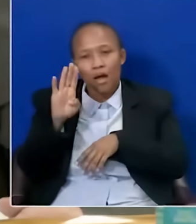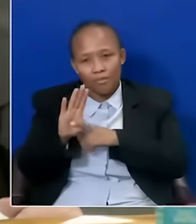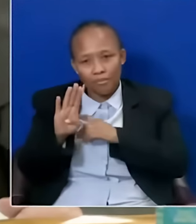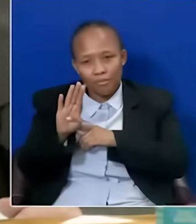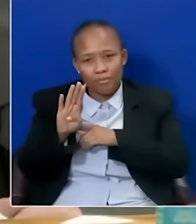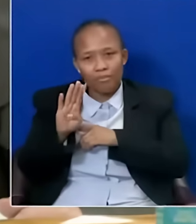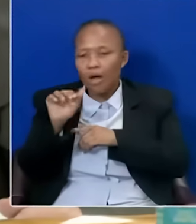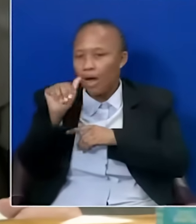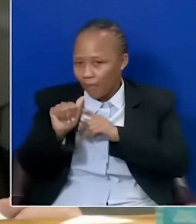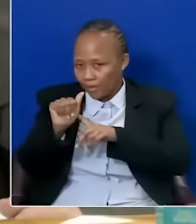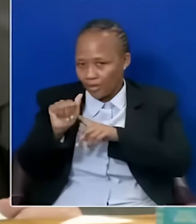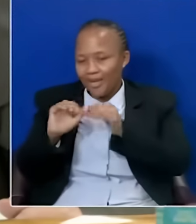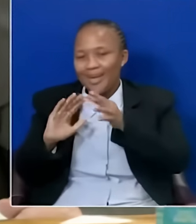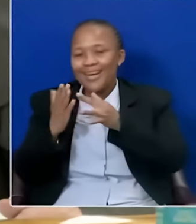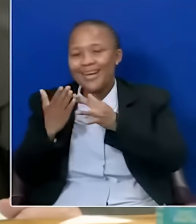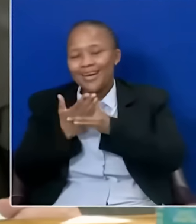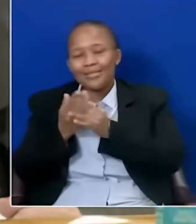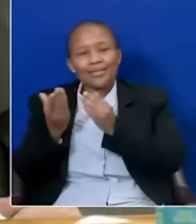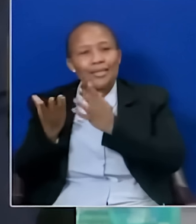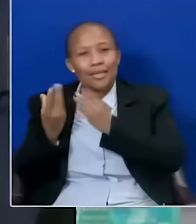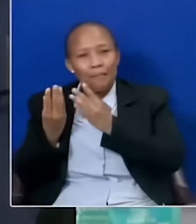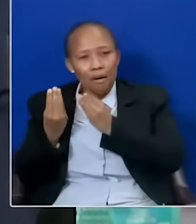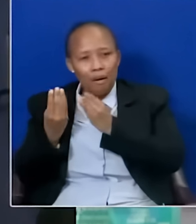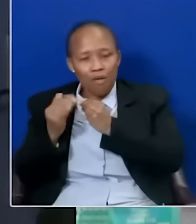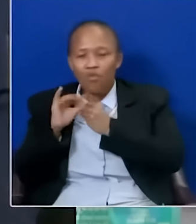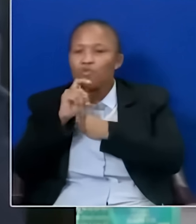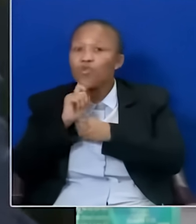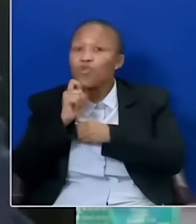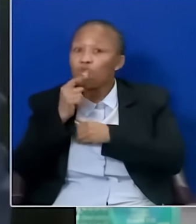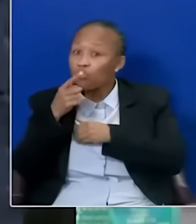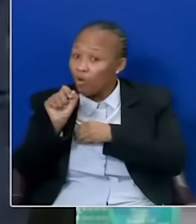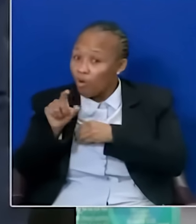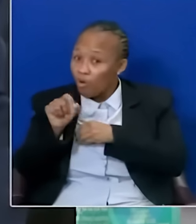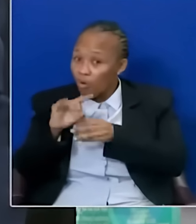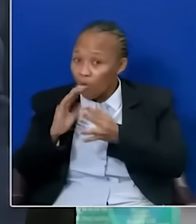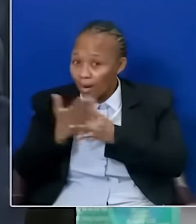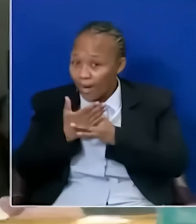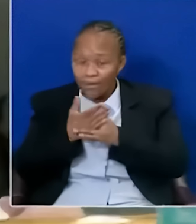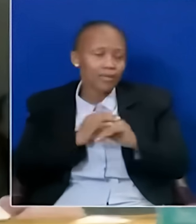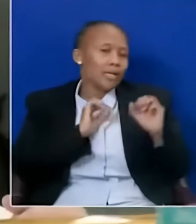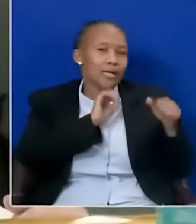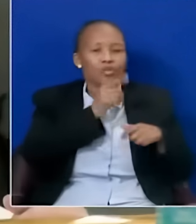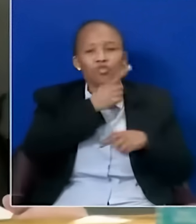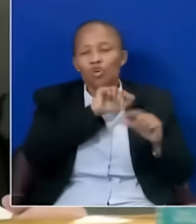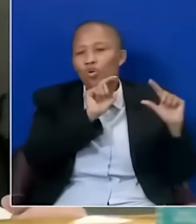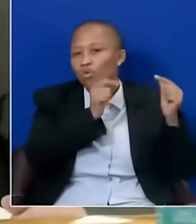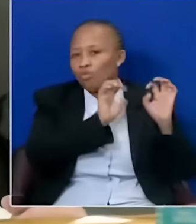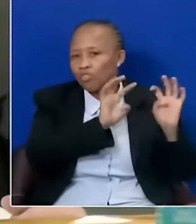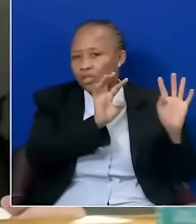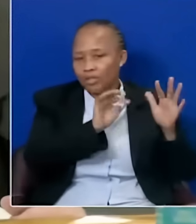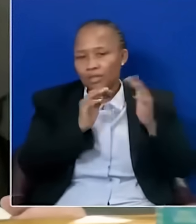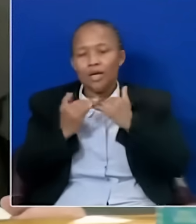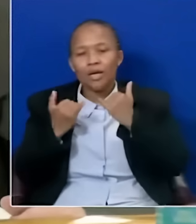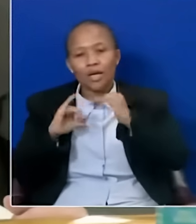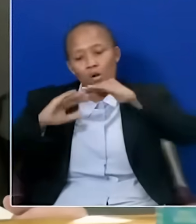the FSL number was used in this case. That is correct. That is correct, Commissioners. And then to go lower down, if we look at